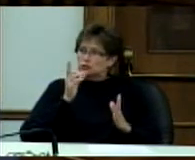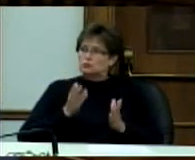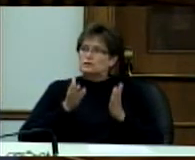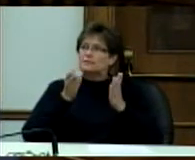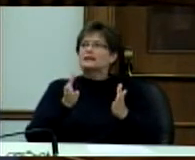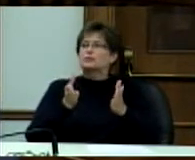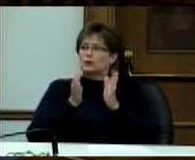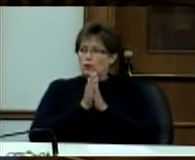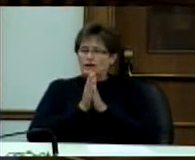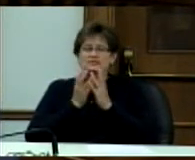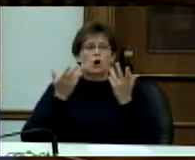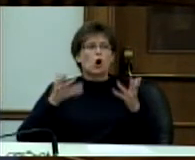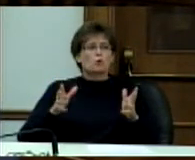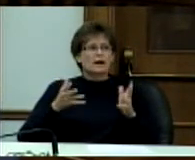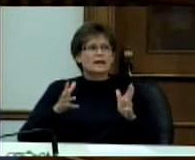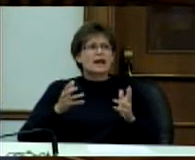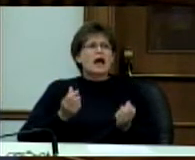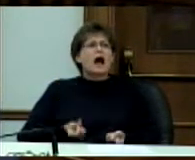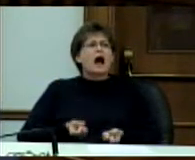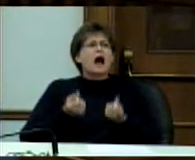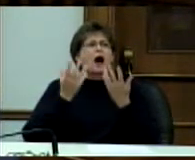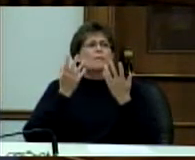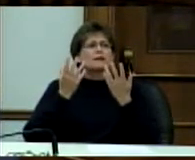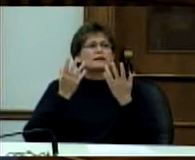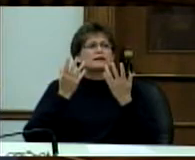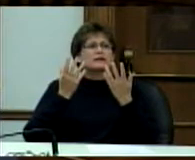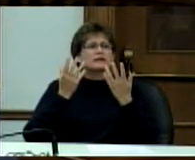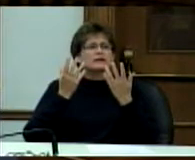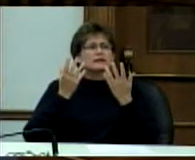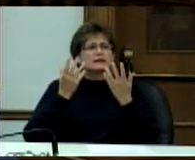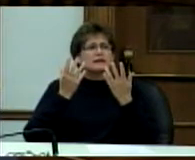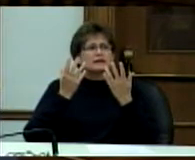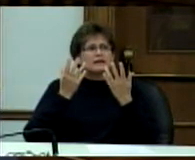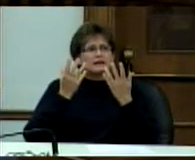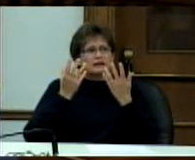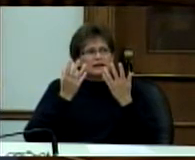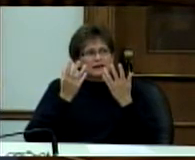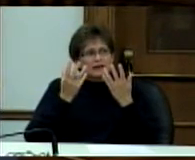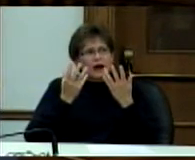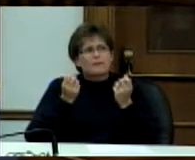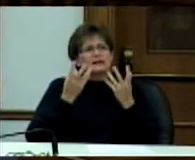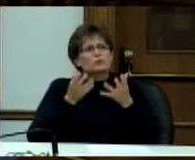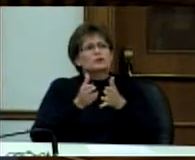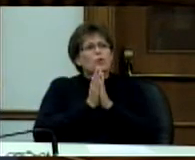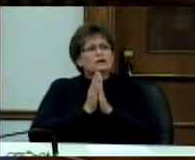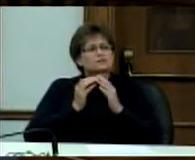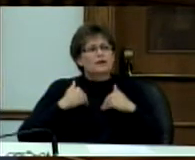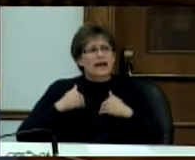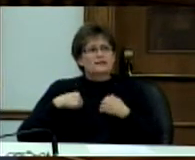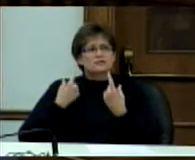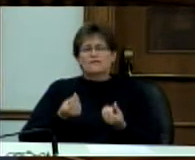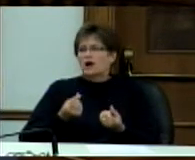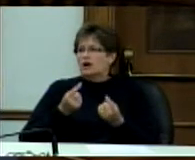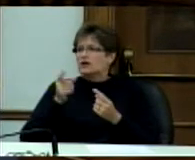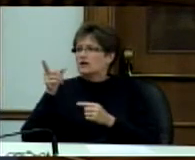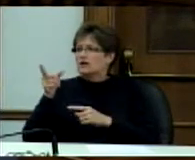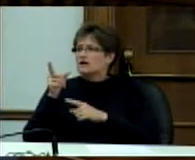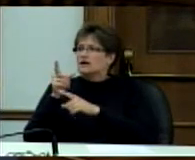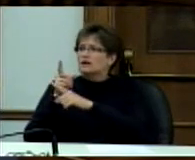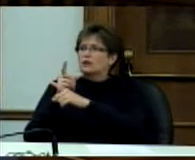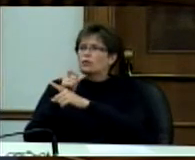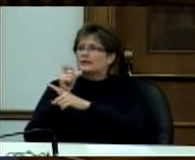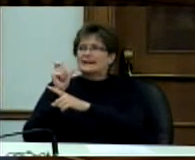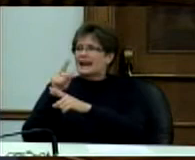had submitted requests already. How many building leaders have we had who submitted requests? Well,